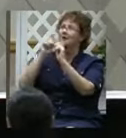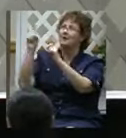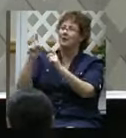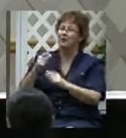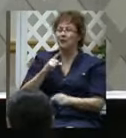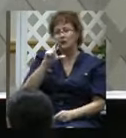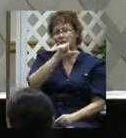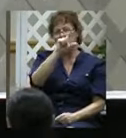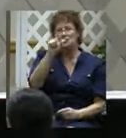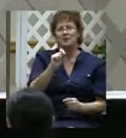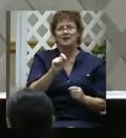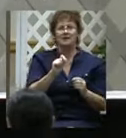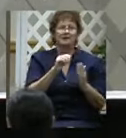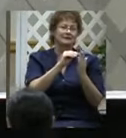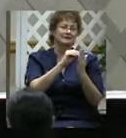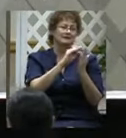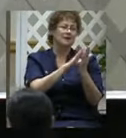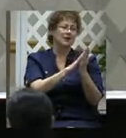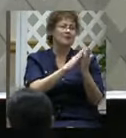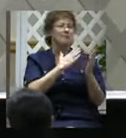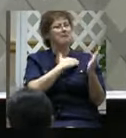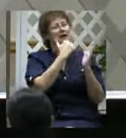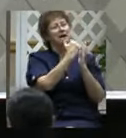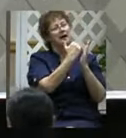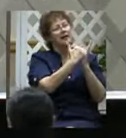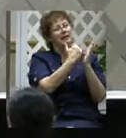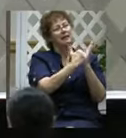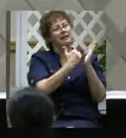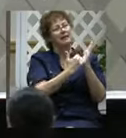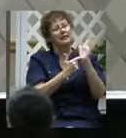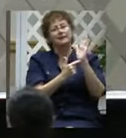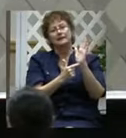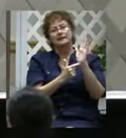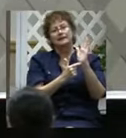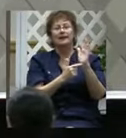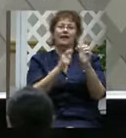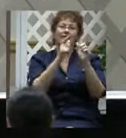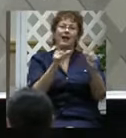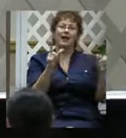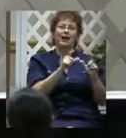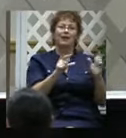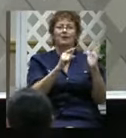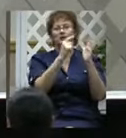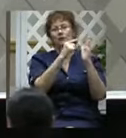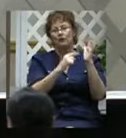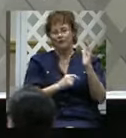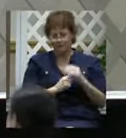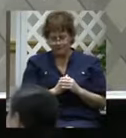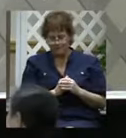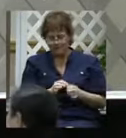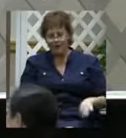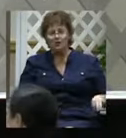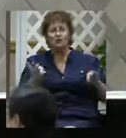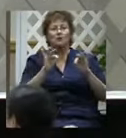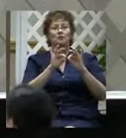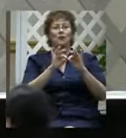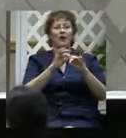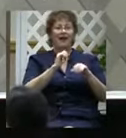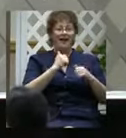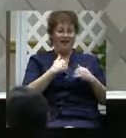20 documents. This is our list, and this is these are the languages and so forth. So it's important to maintain